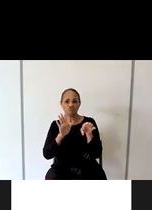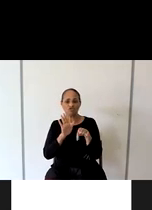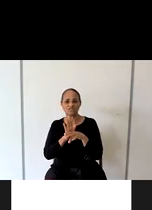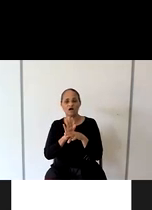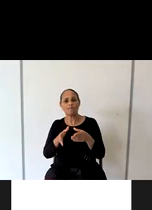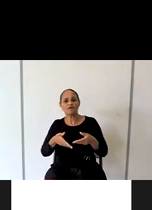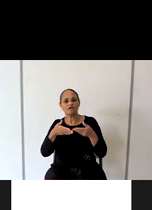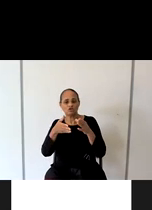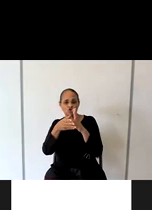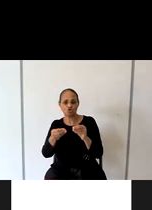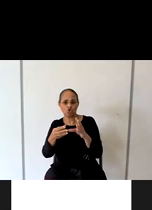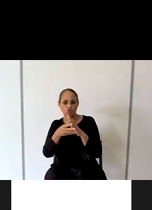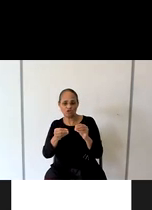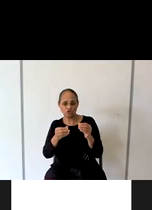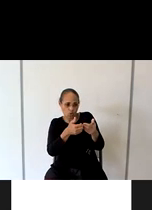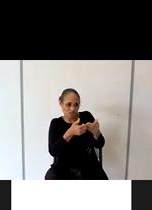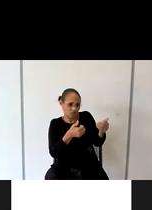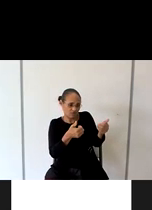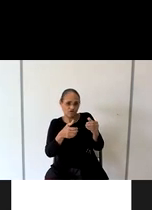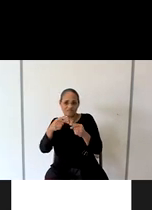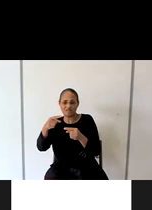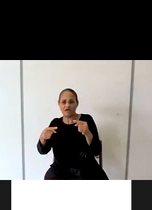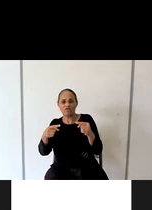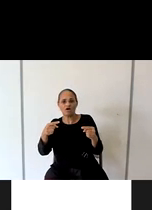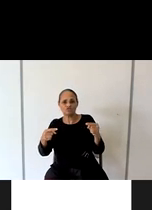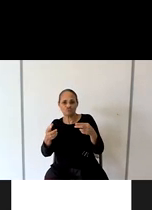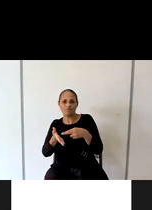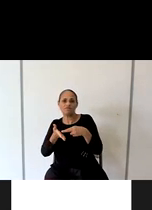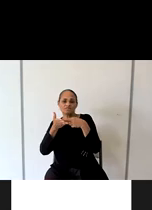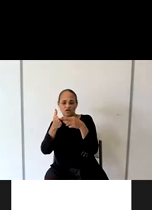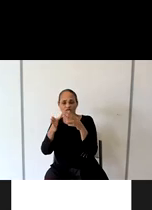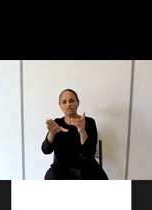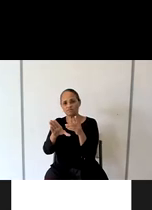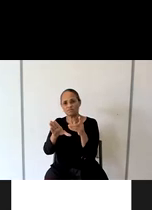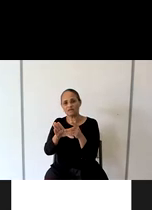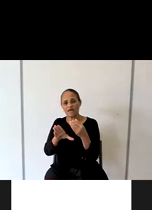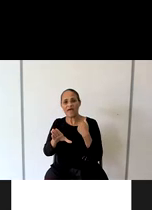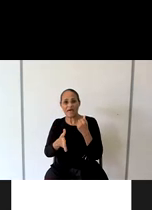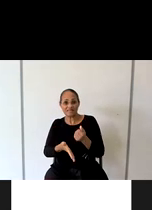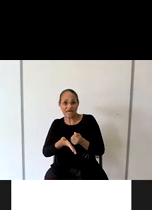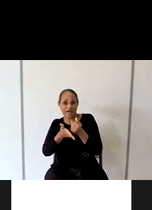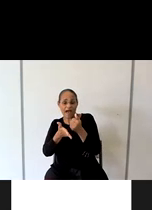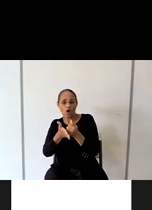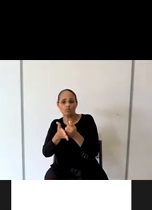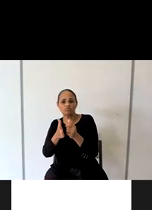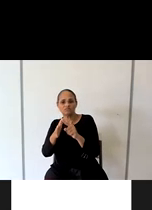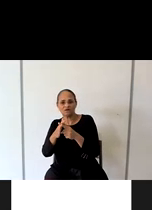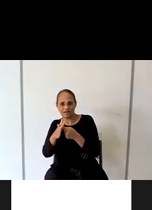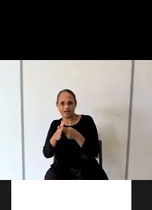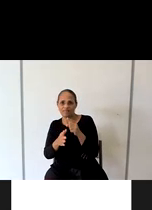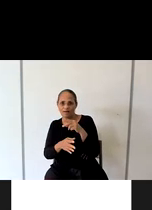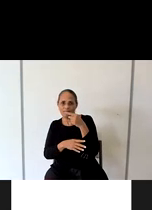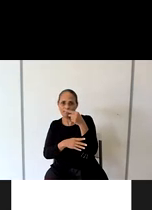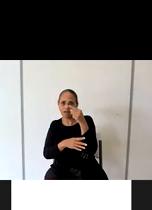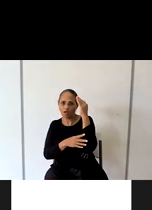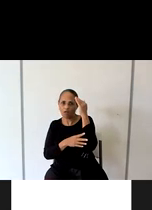the exclusion of more diverse representations of disability, has helped plant in the public consciousness the